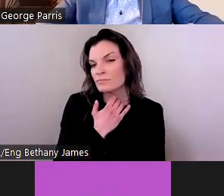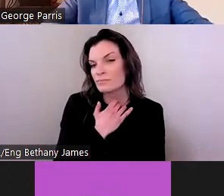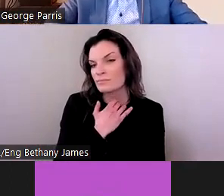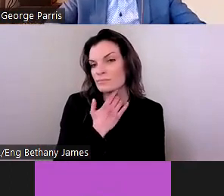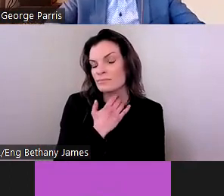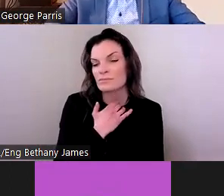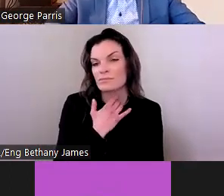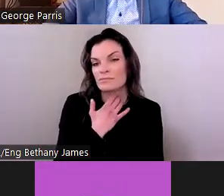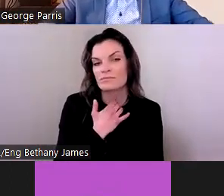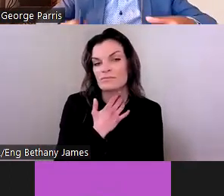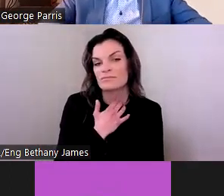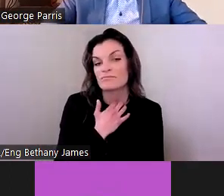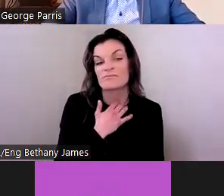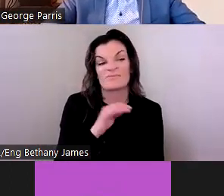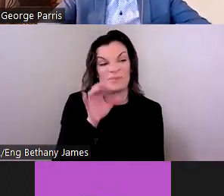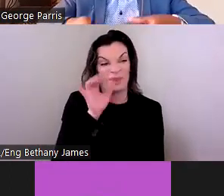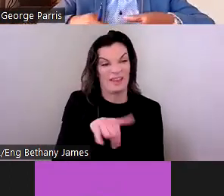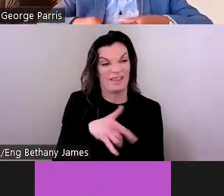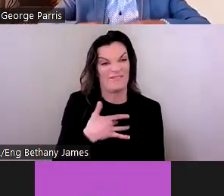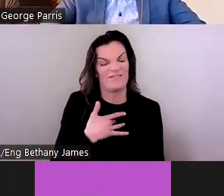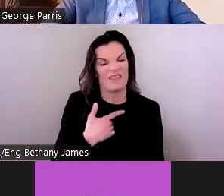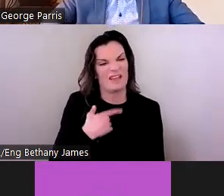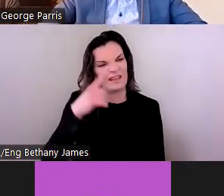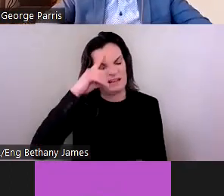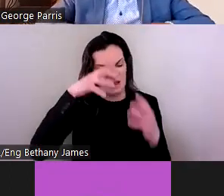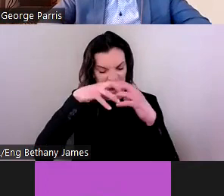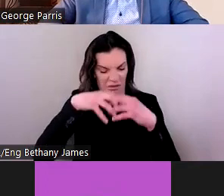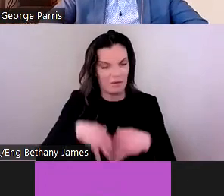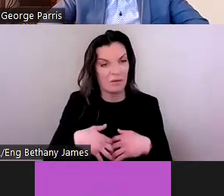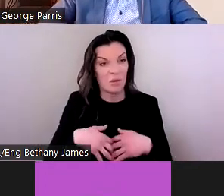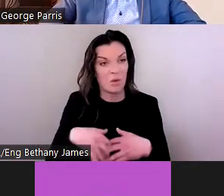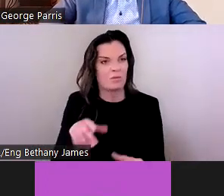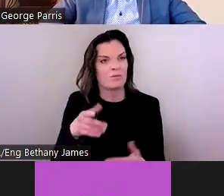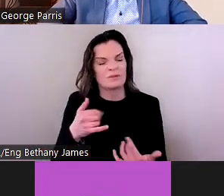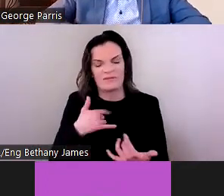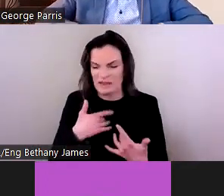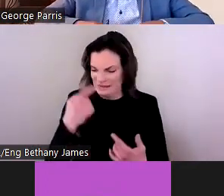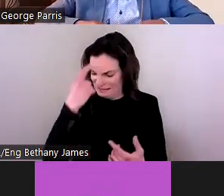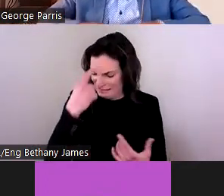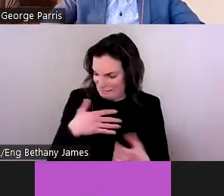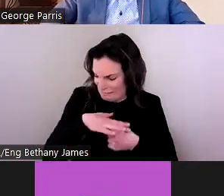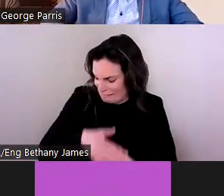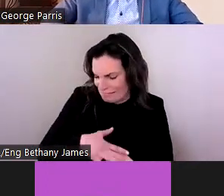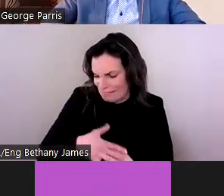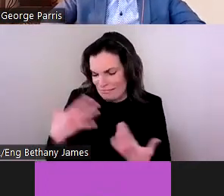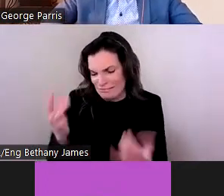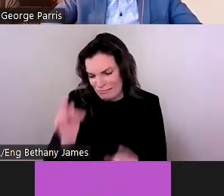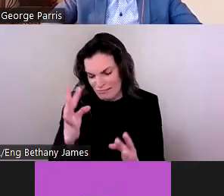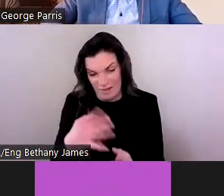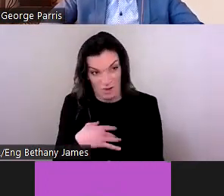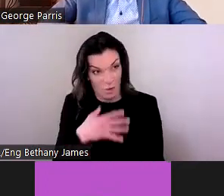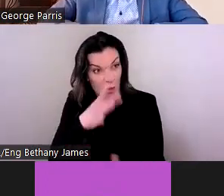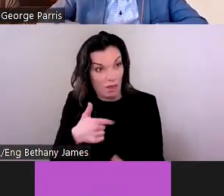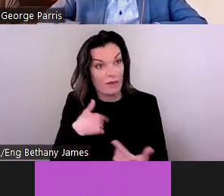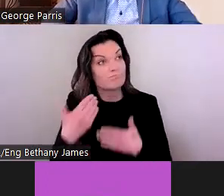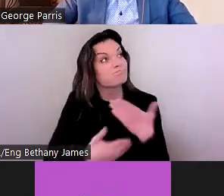to affect all walks of life. People are not good at compartmentalizing, especially mental health